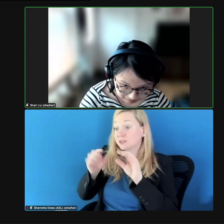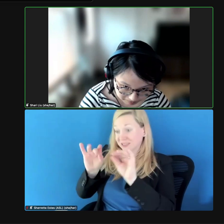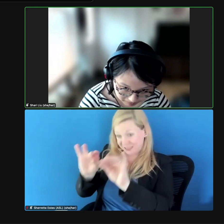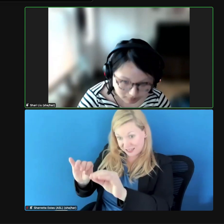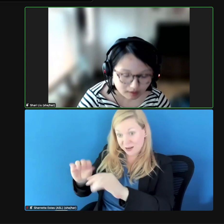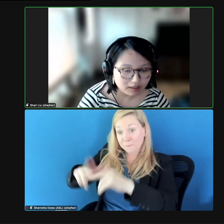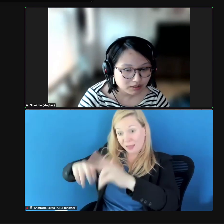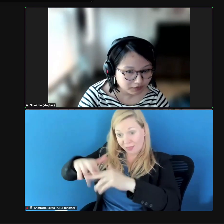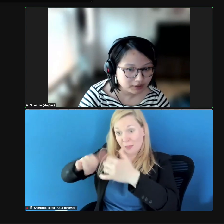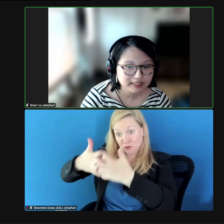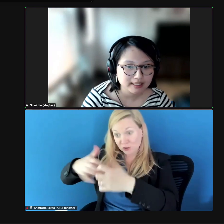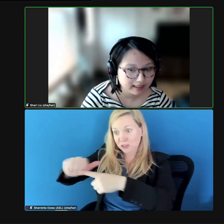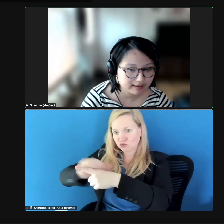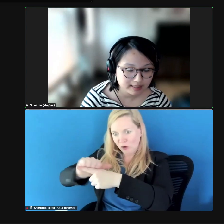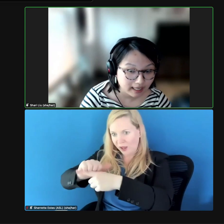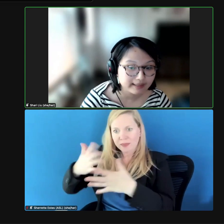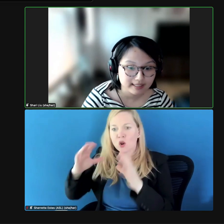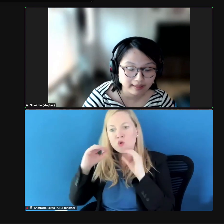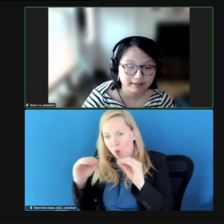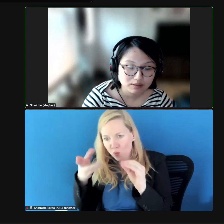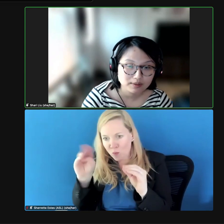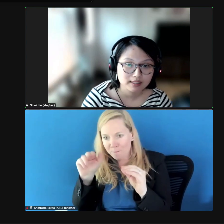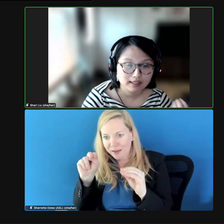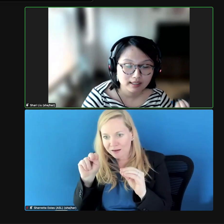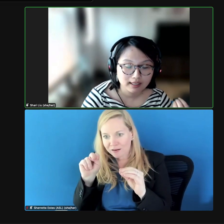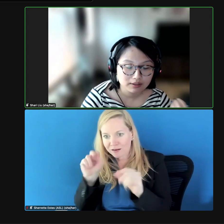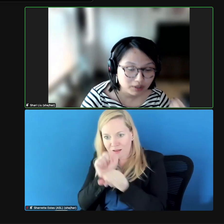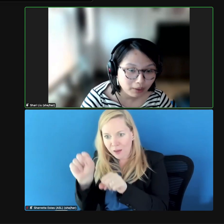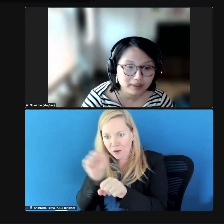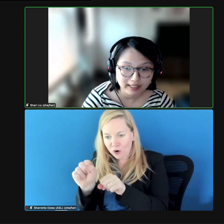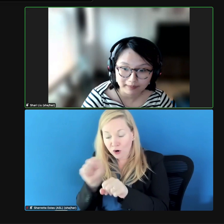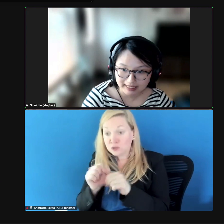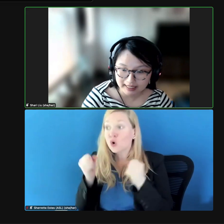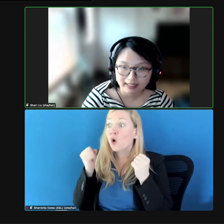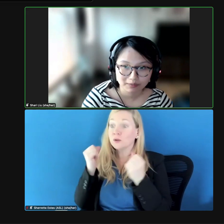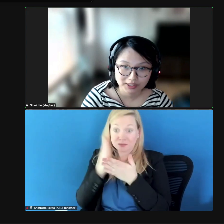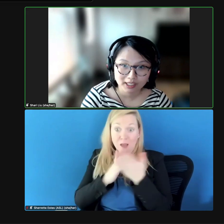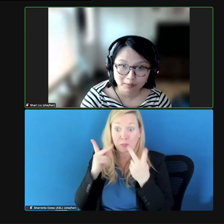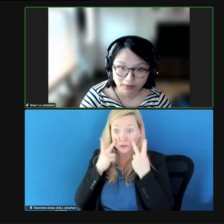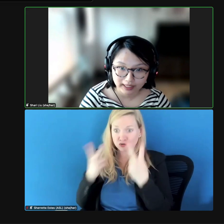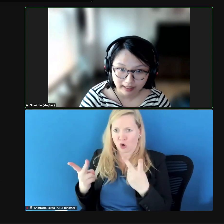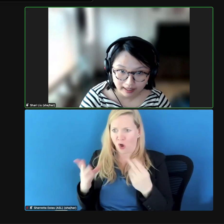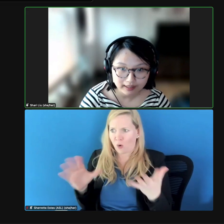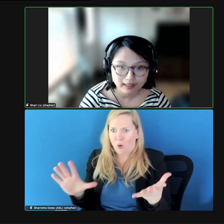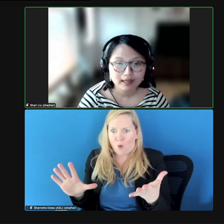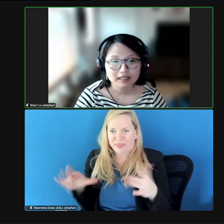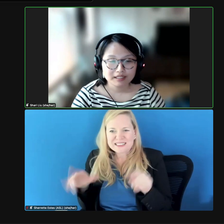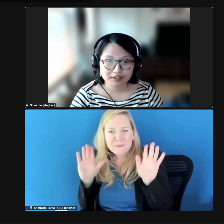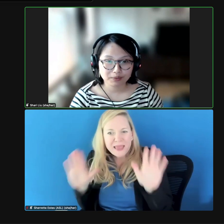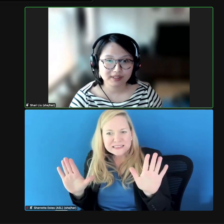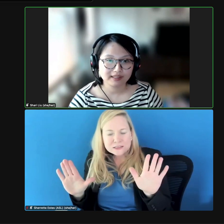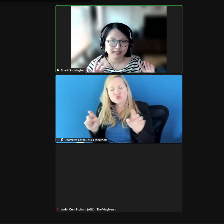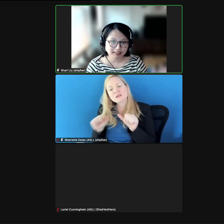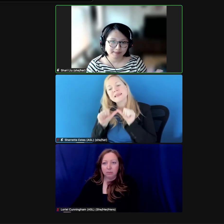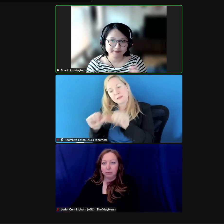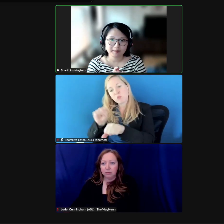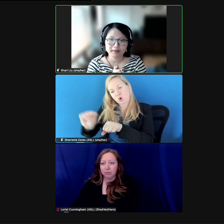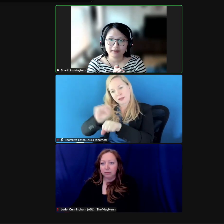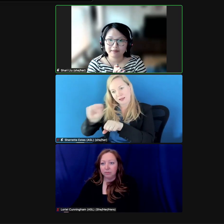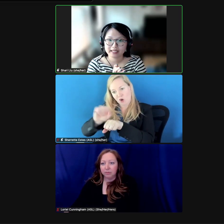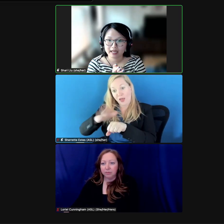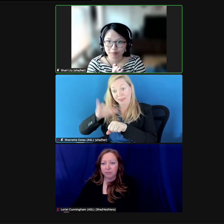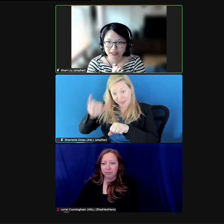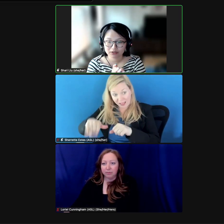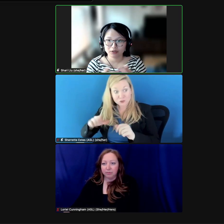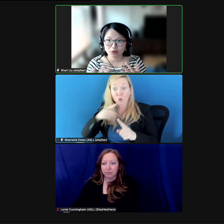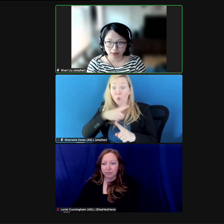trained. So a few of us saw this and thought this was totally amazing and that we should keep working on it. So with this team of people,